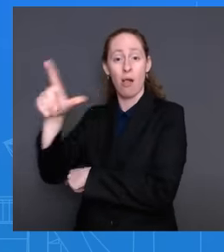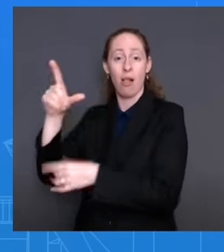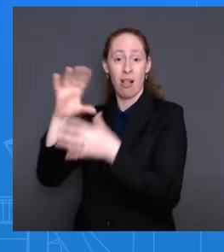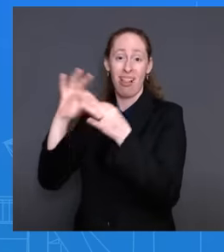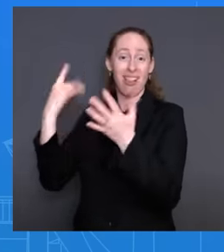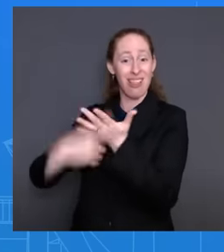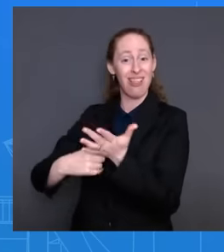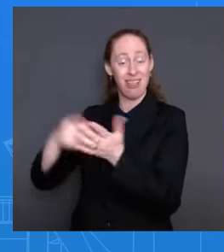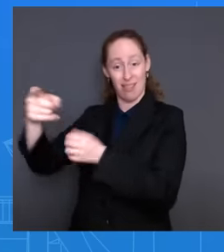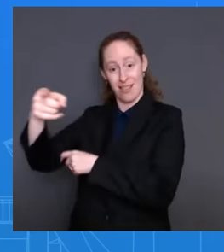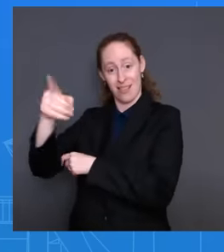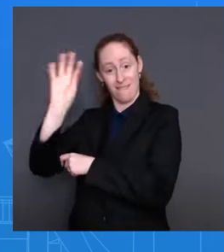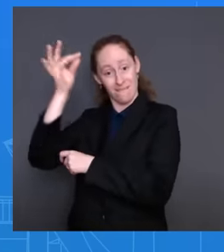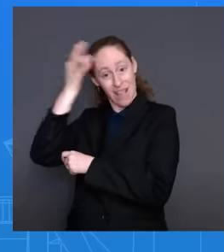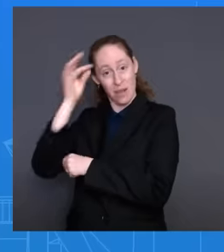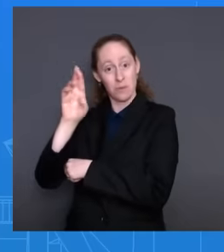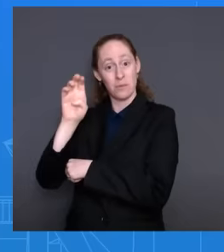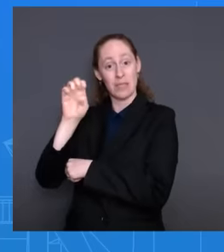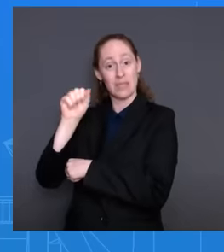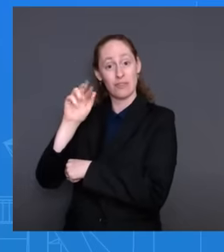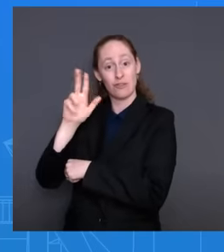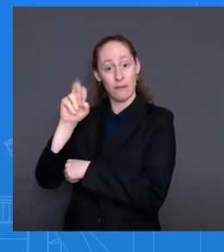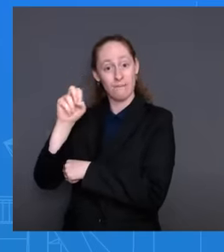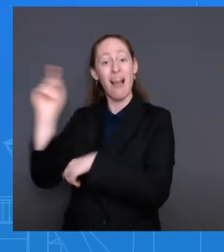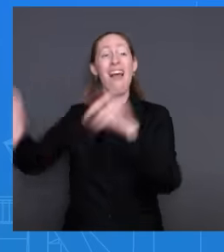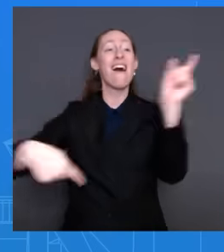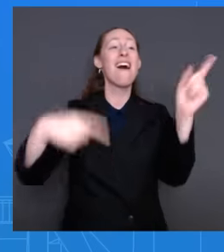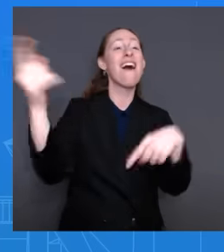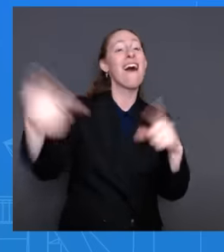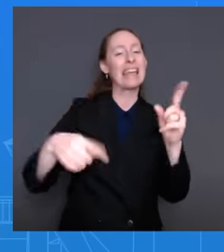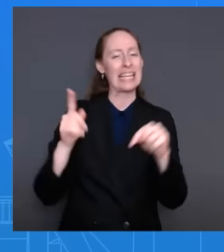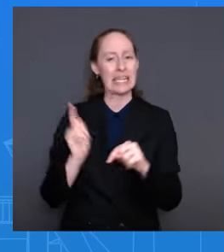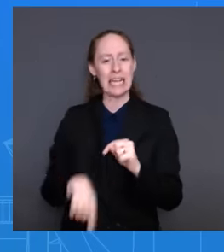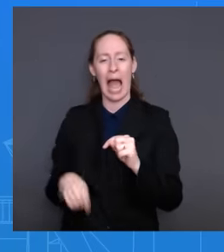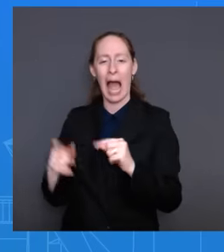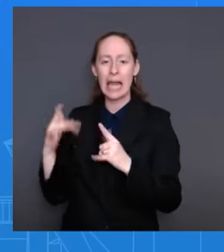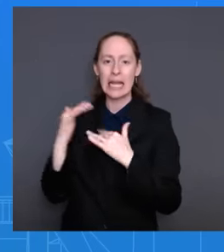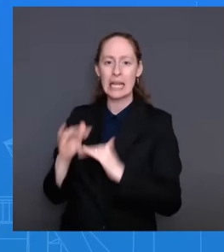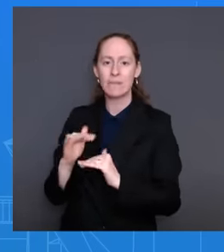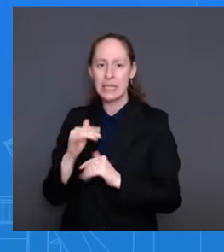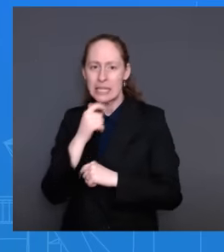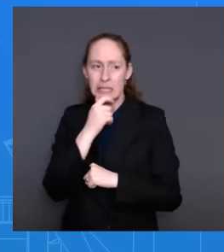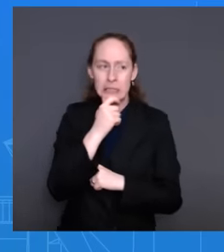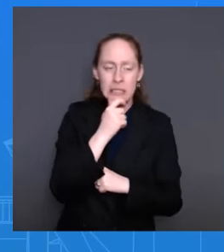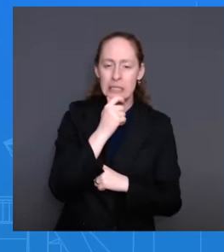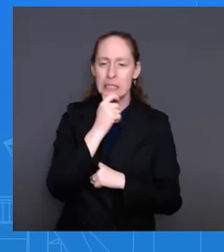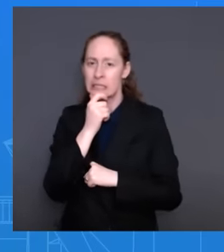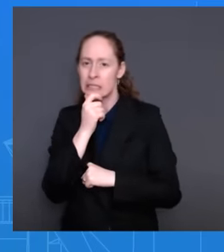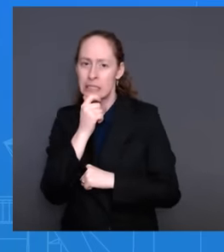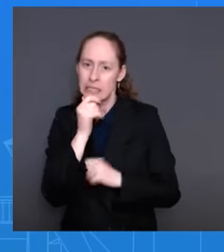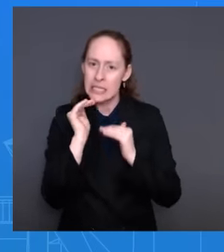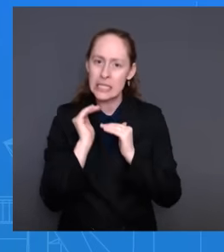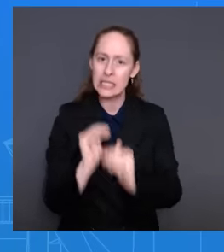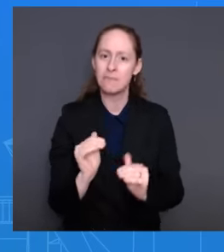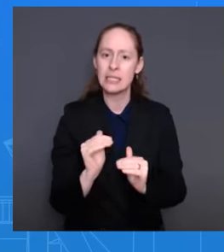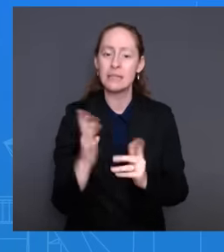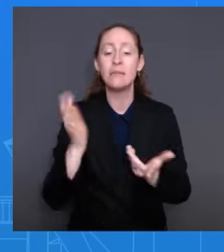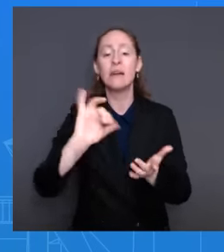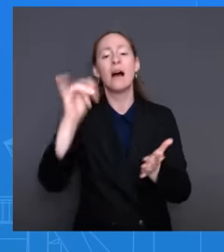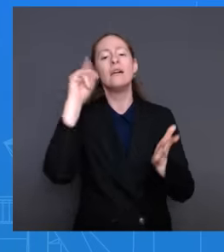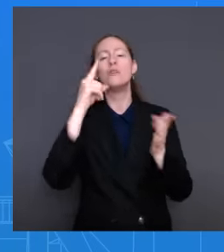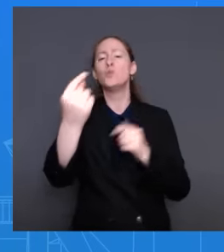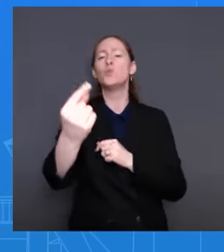saw from Russia's invasion of Ukraine, the lockdowns in China over the coronavirus. Given